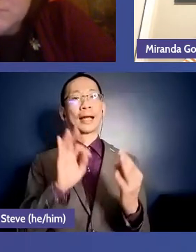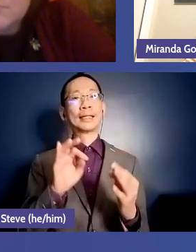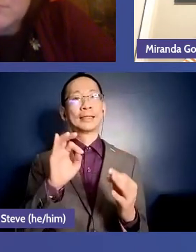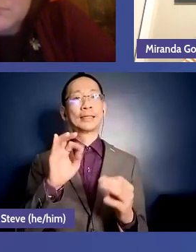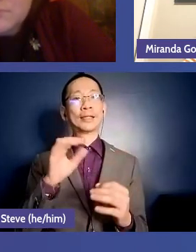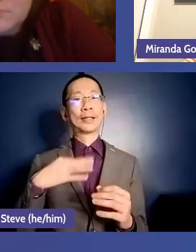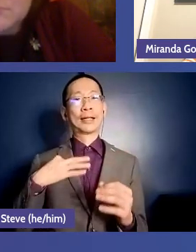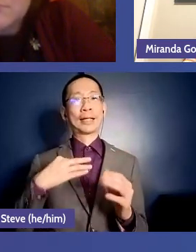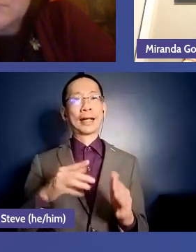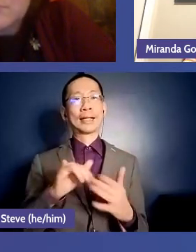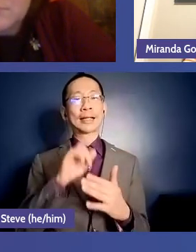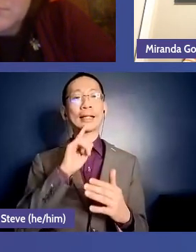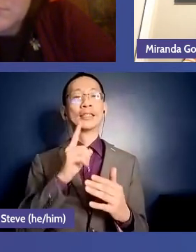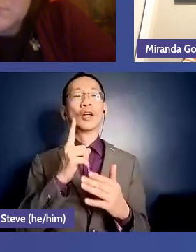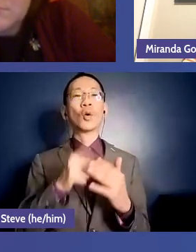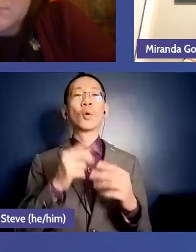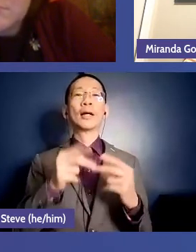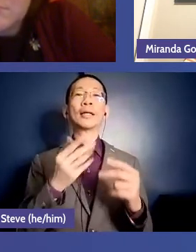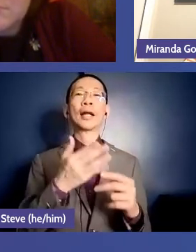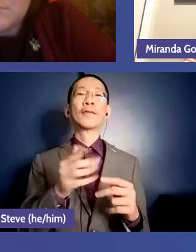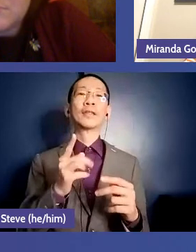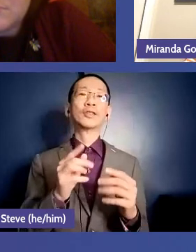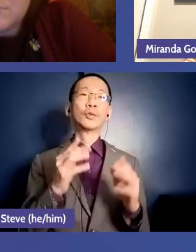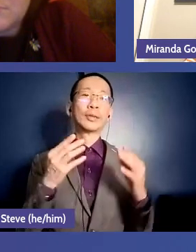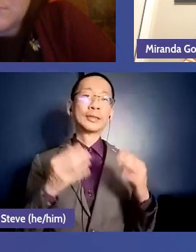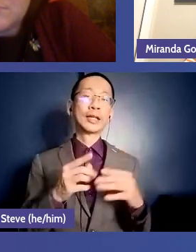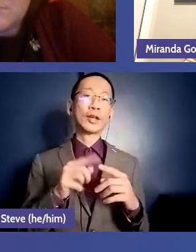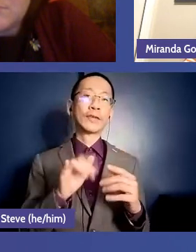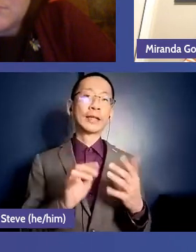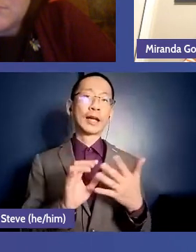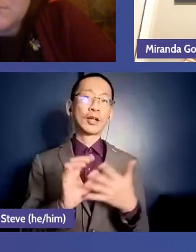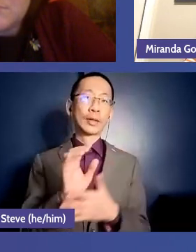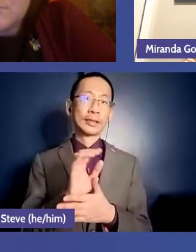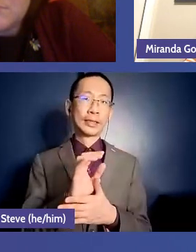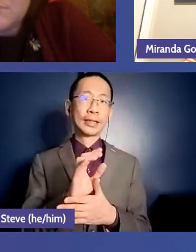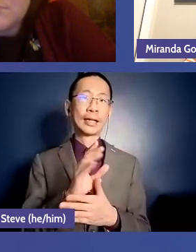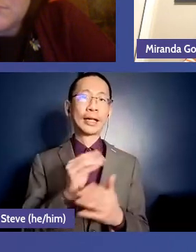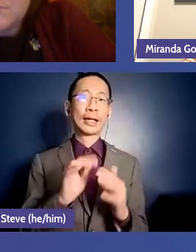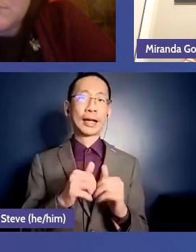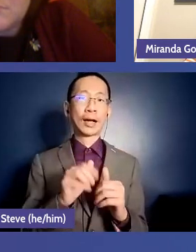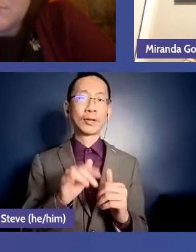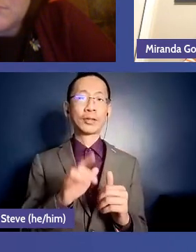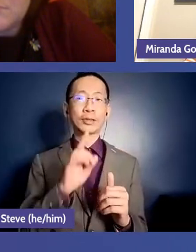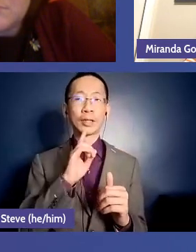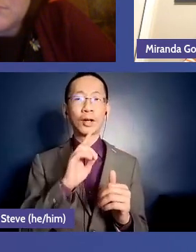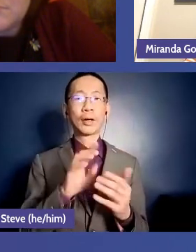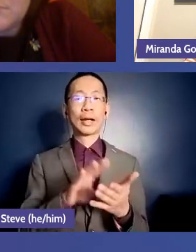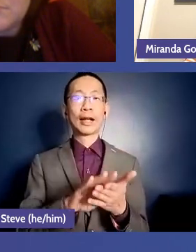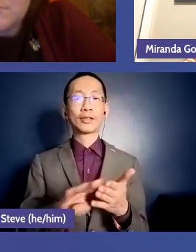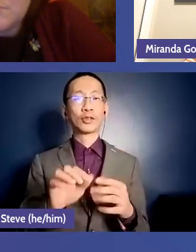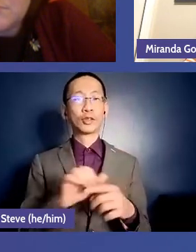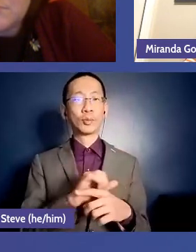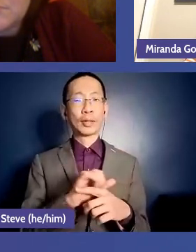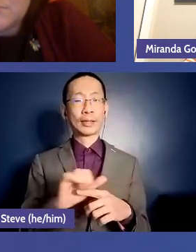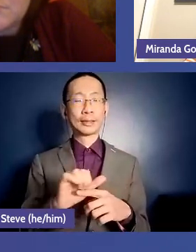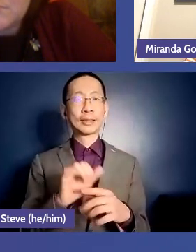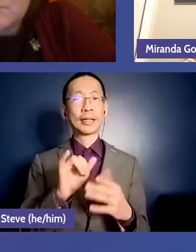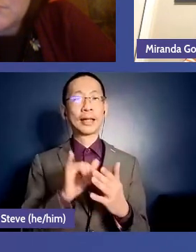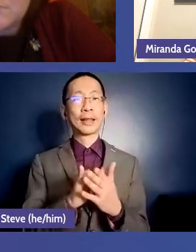and what kind of things you're centering in that criteria, and how those are exclusionary practices that, you